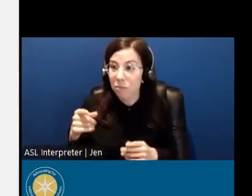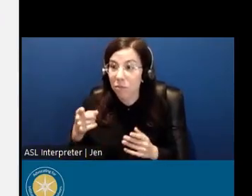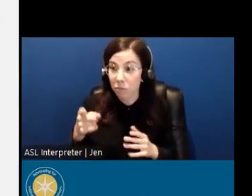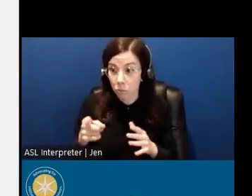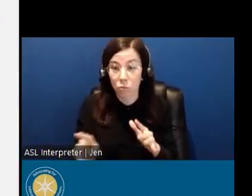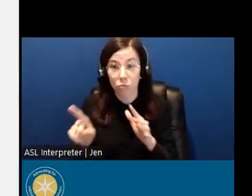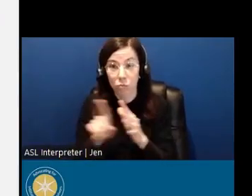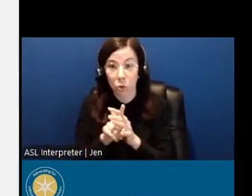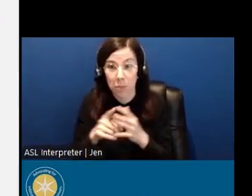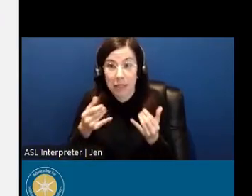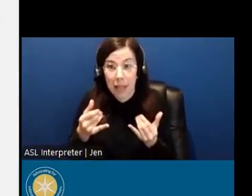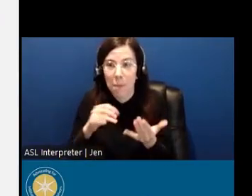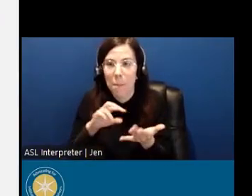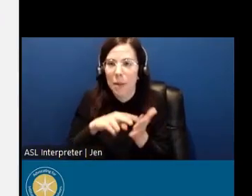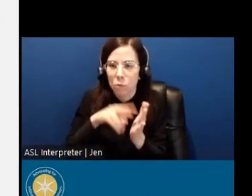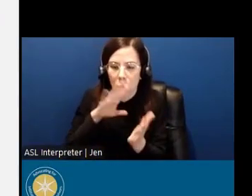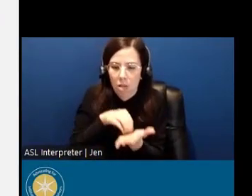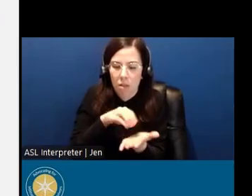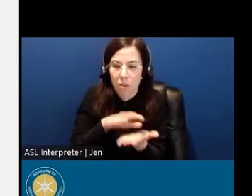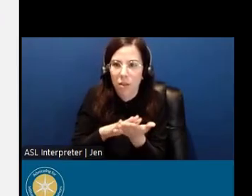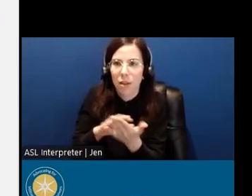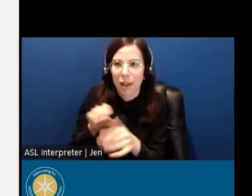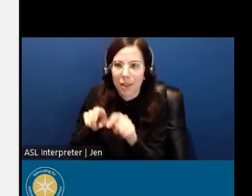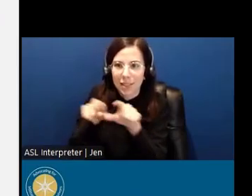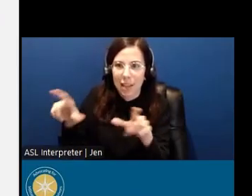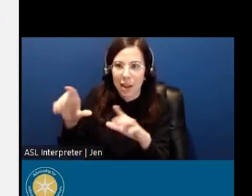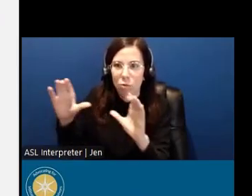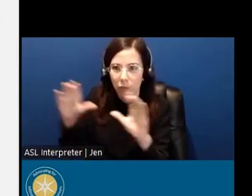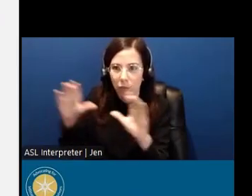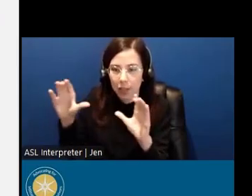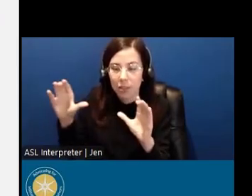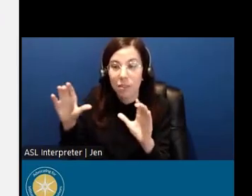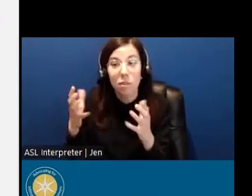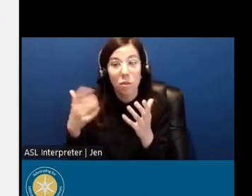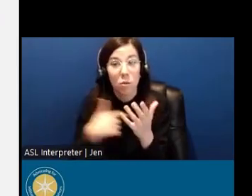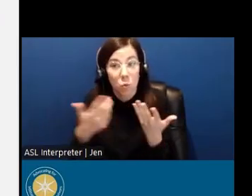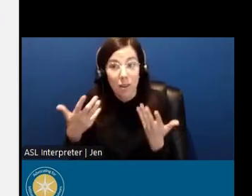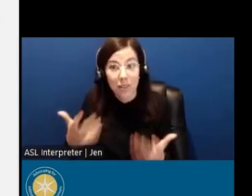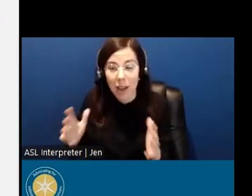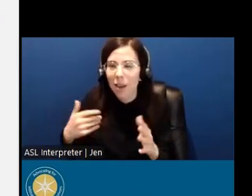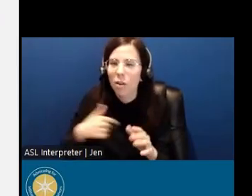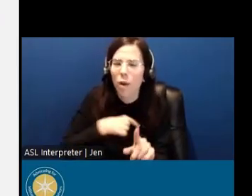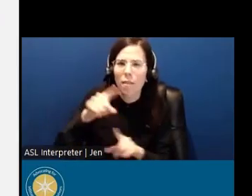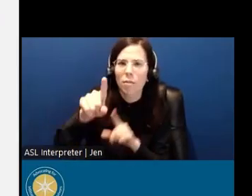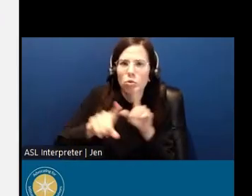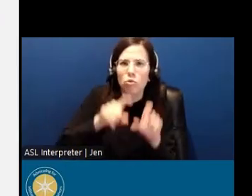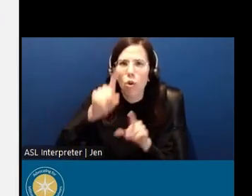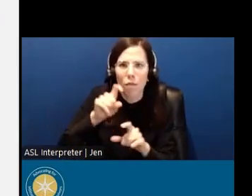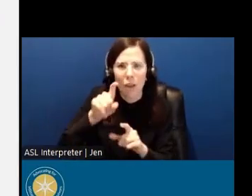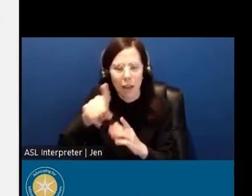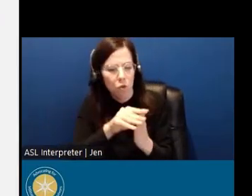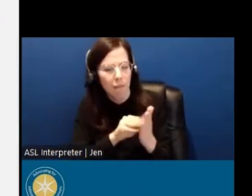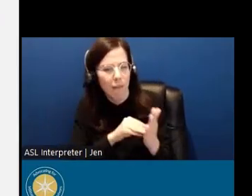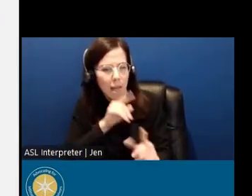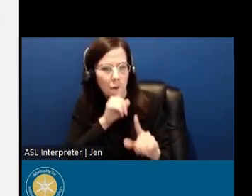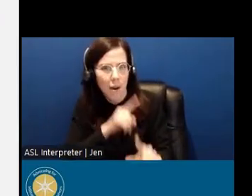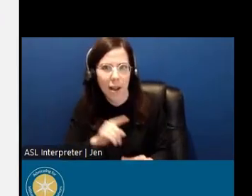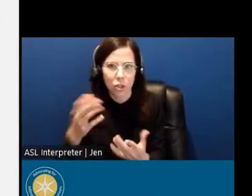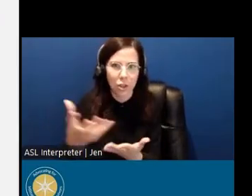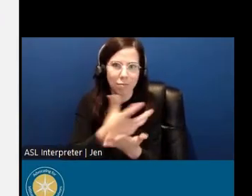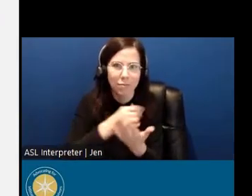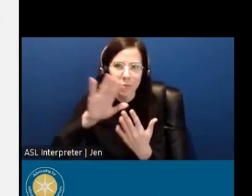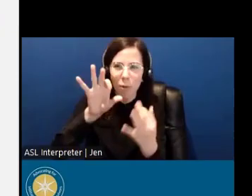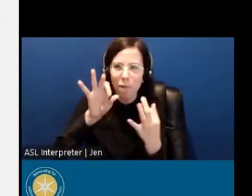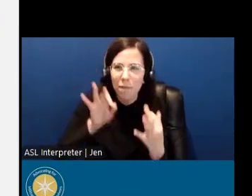attendance. There's a survey at the end of this presentation that we would love for your feedback as we continue to develop this